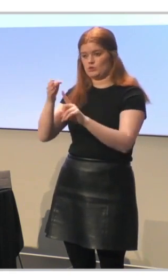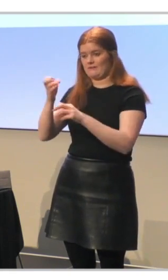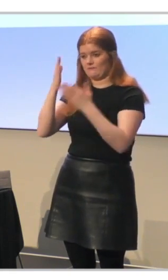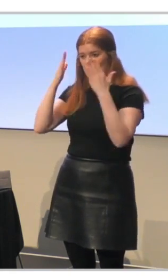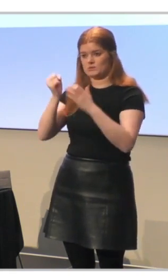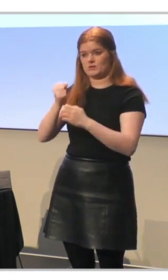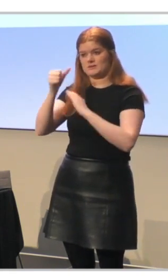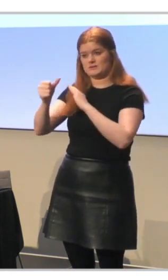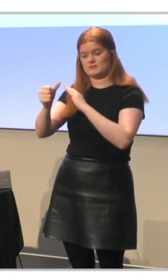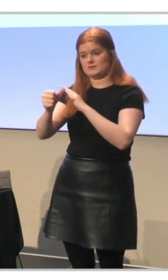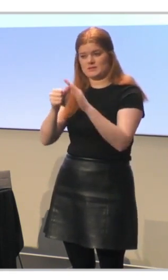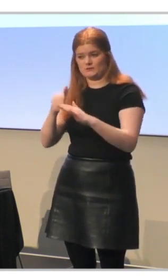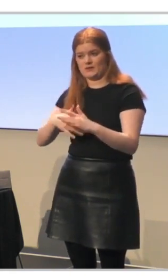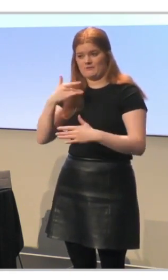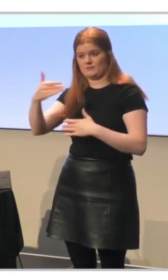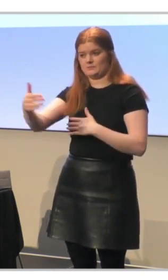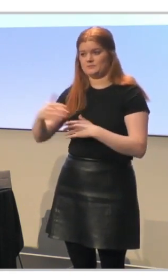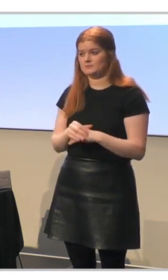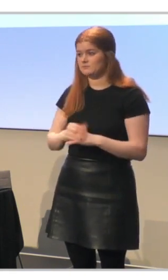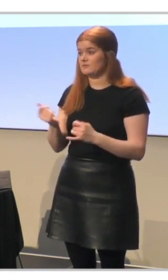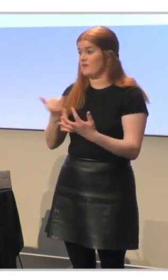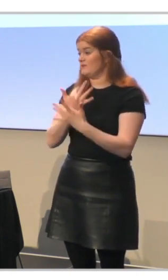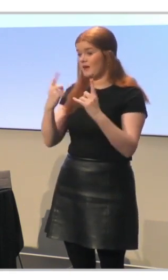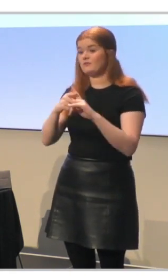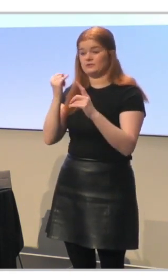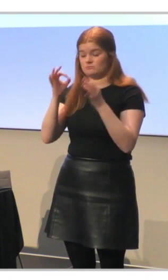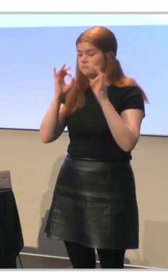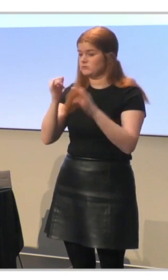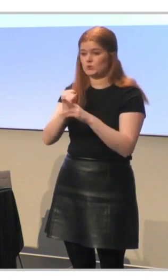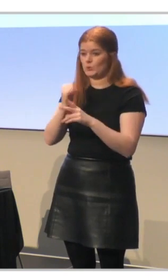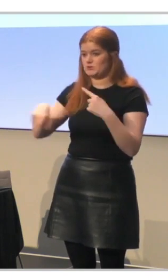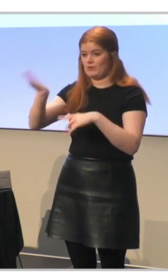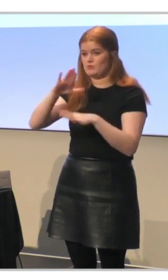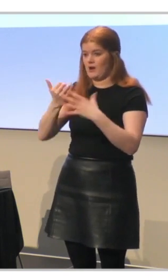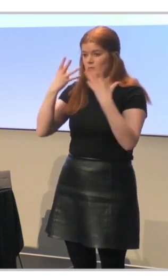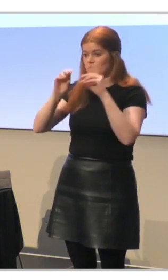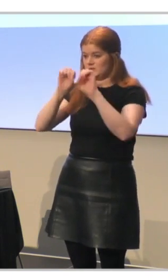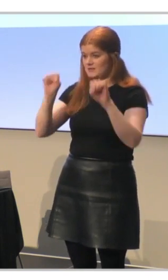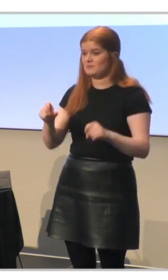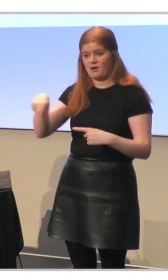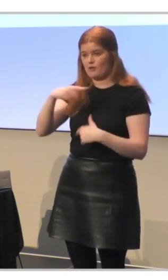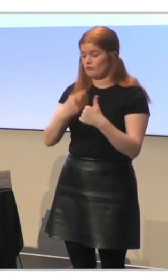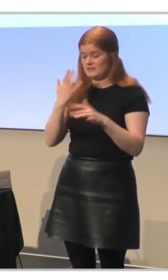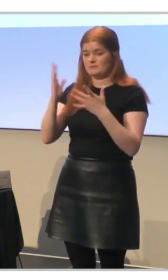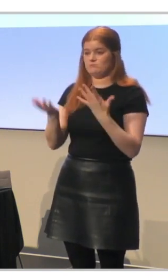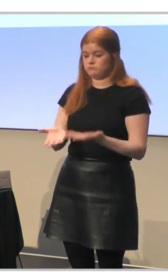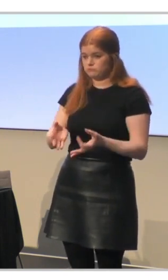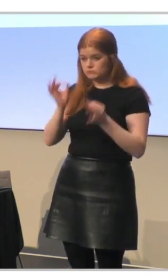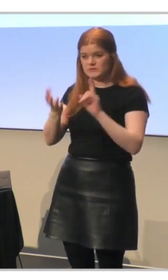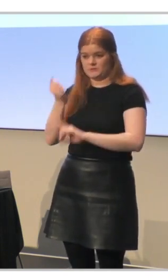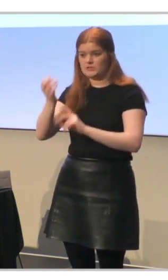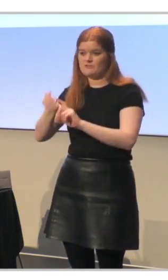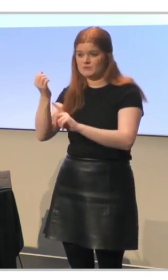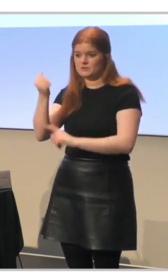life. There are many schools, many excellent schools in our education system that have already made great inroads in